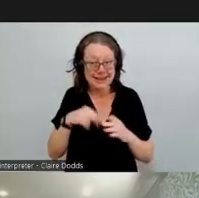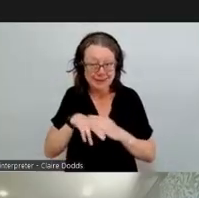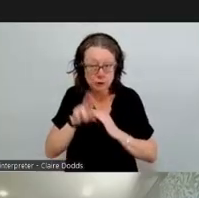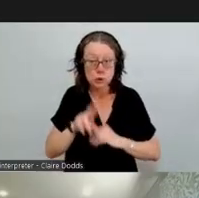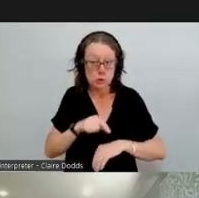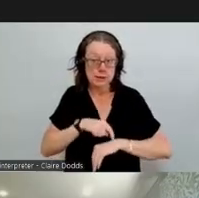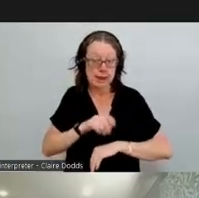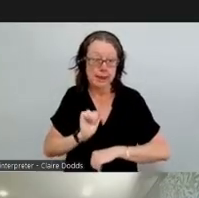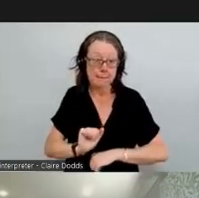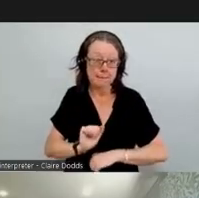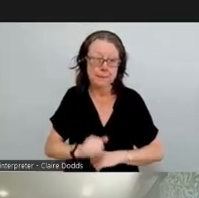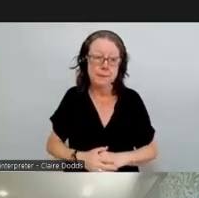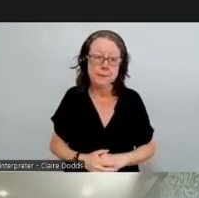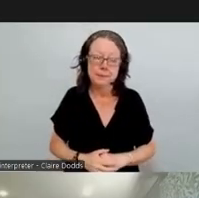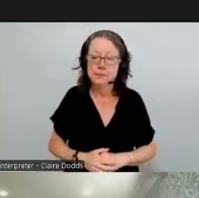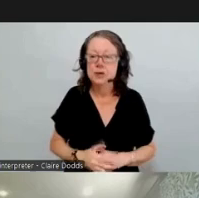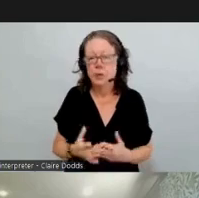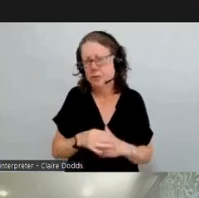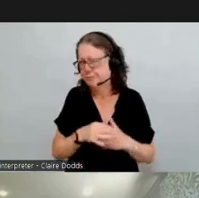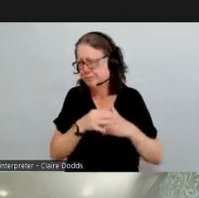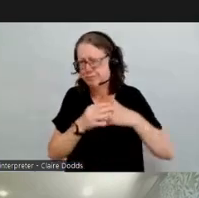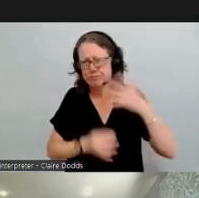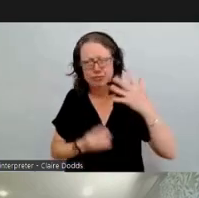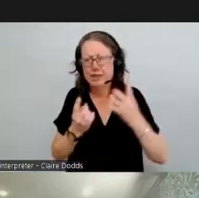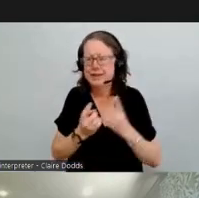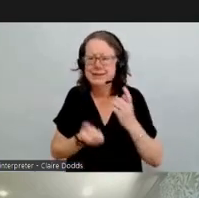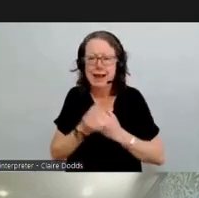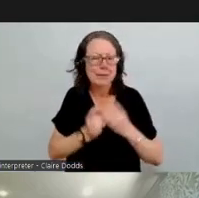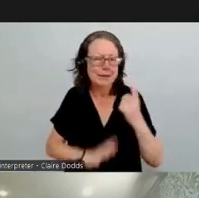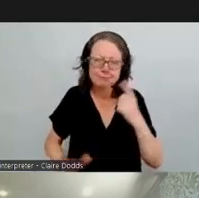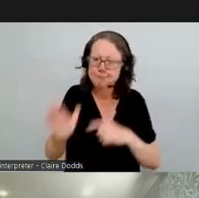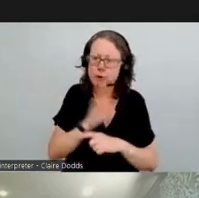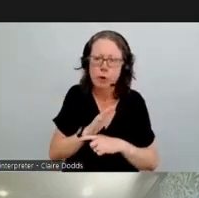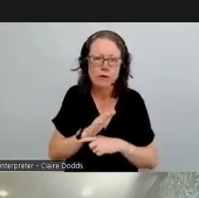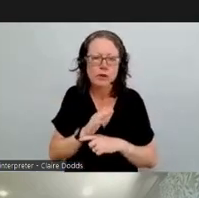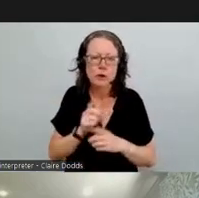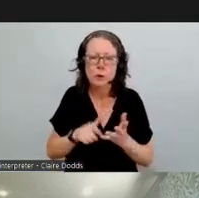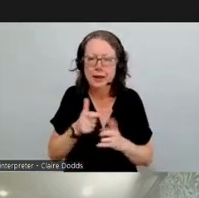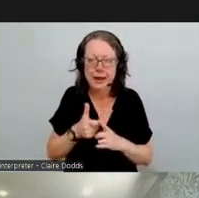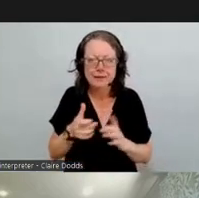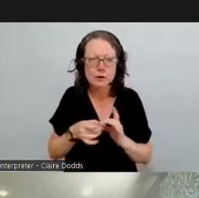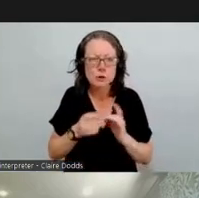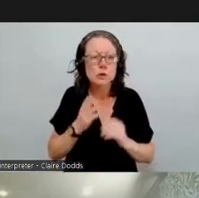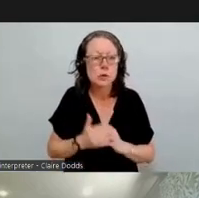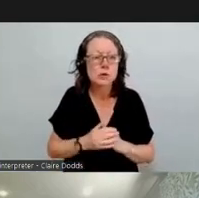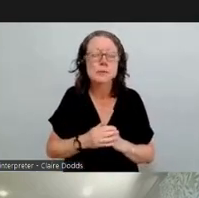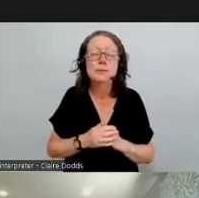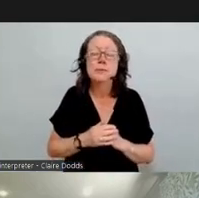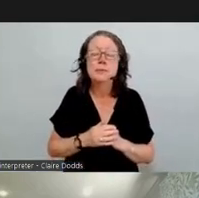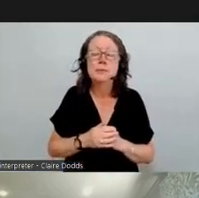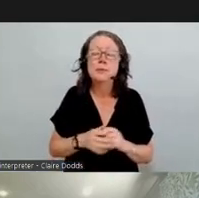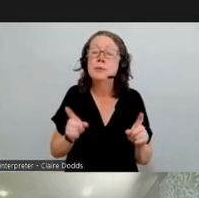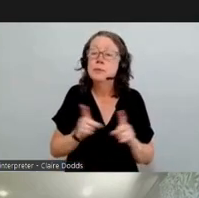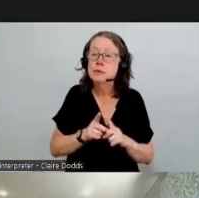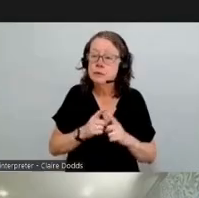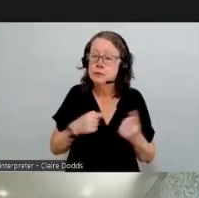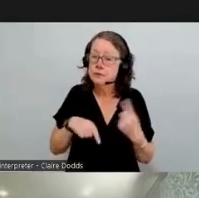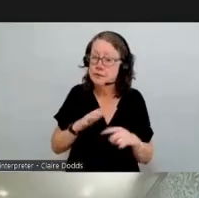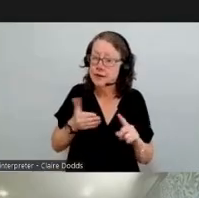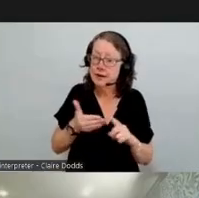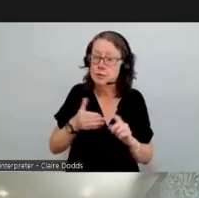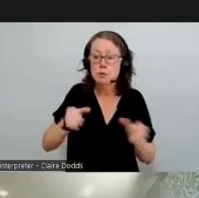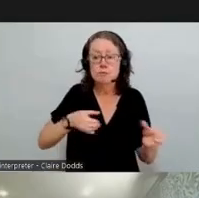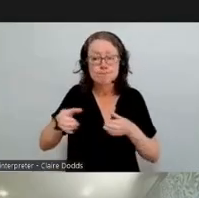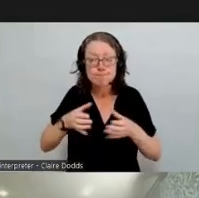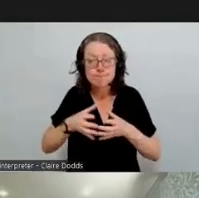taking place in schools up and down the country. We're also trying to recruit 100,000 new volunteers to come on board to